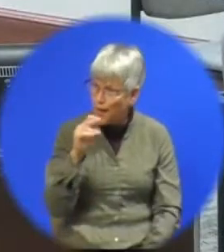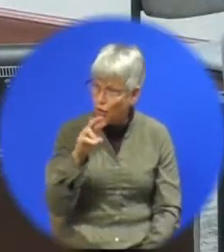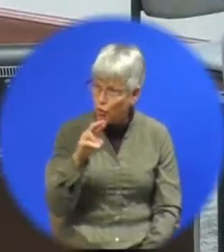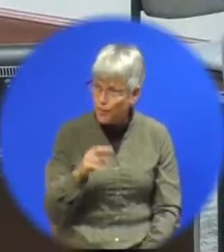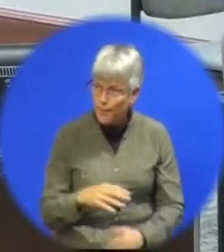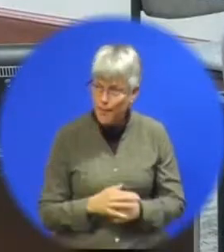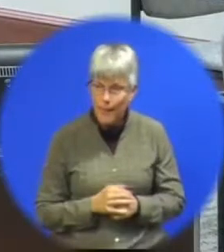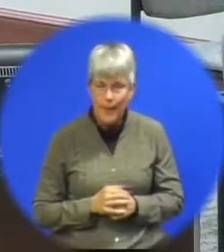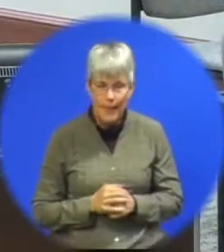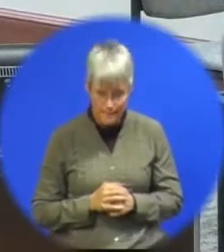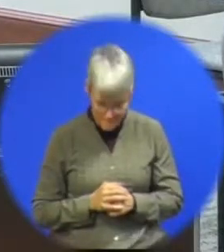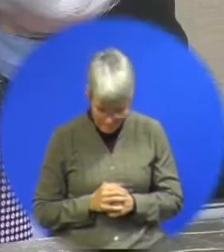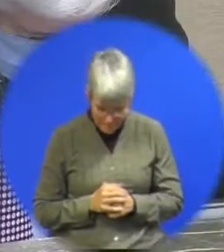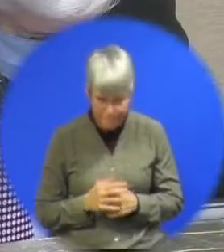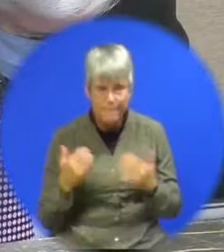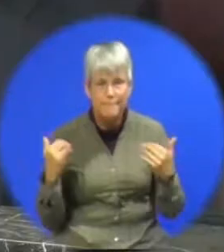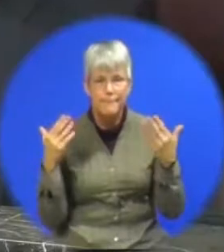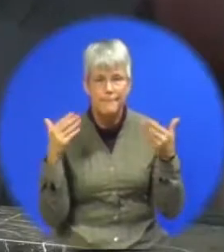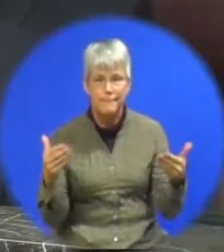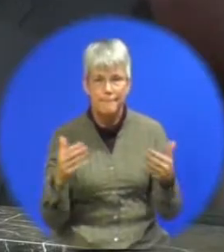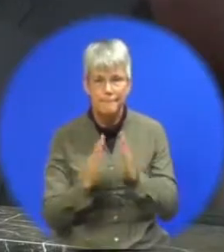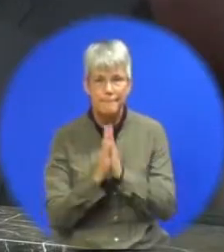Let's bow our heads.